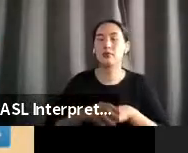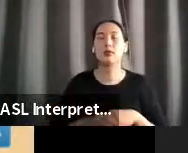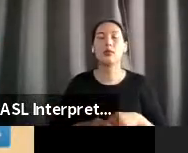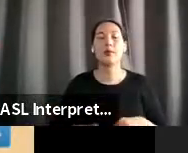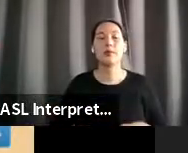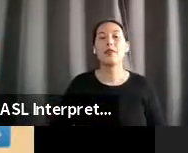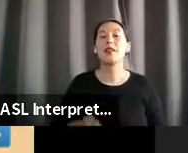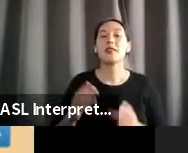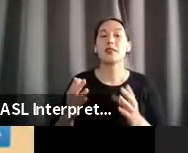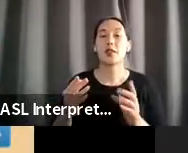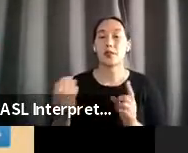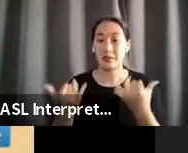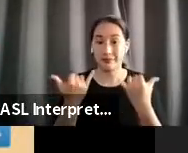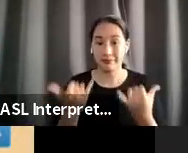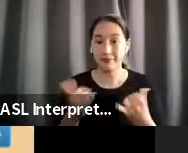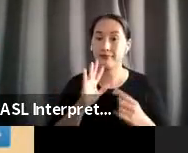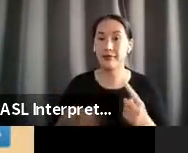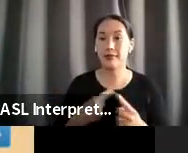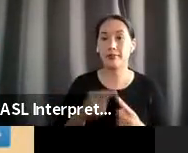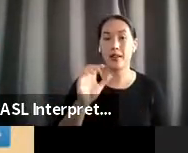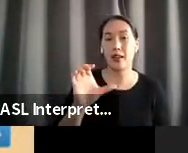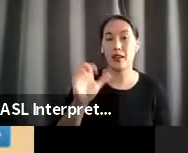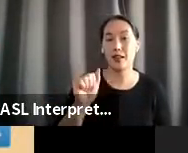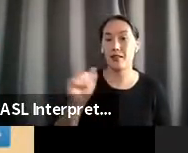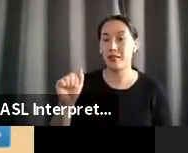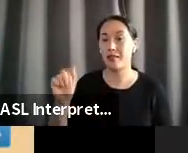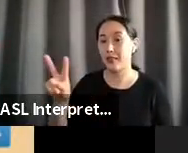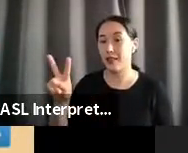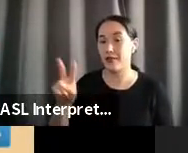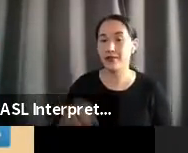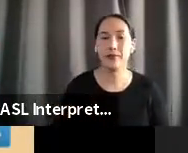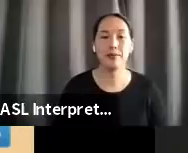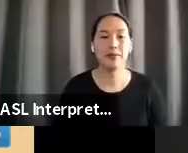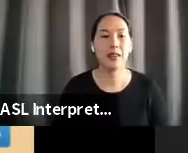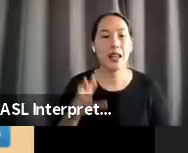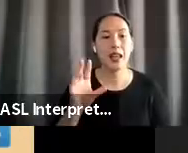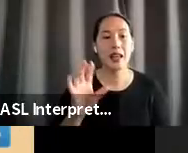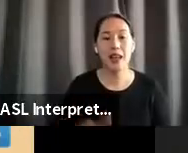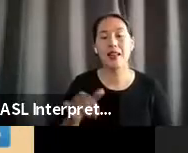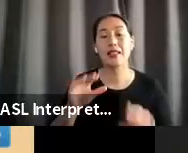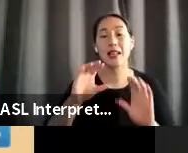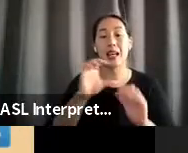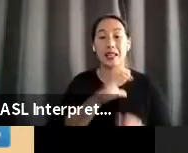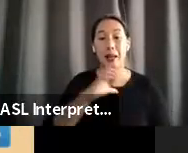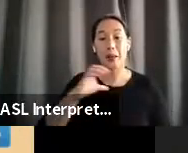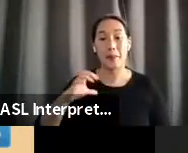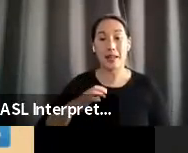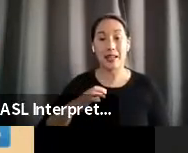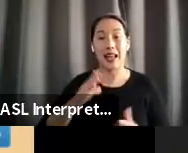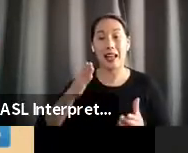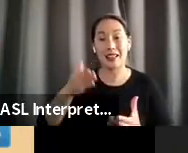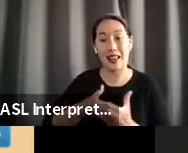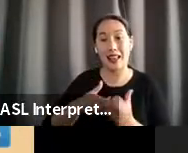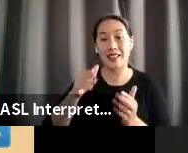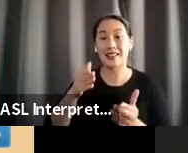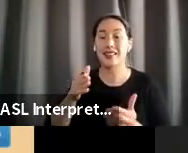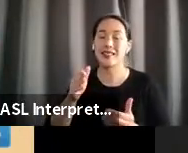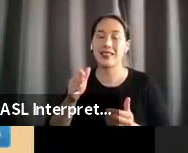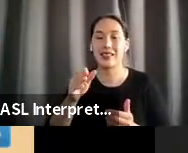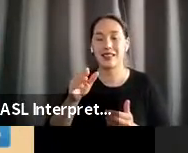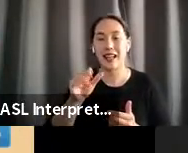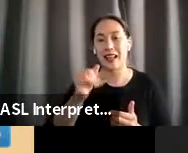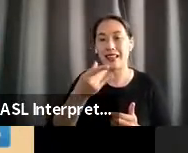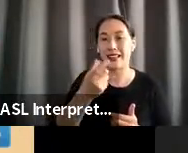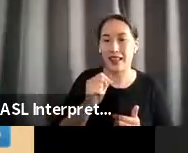CAV originally started in 1986 as the Committee Against Anti-Asian Violence. Today they keep CAV